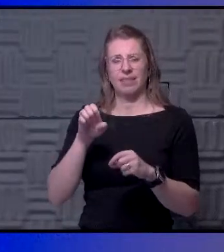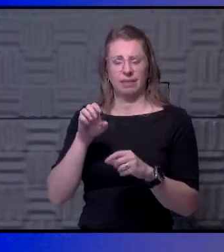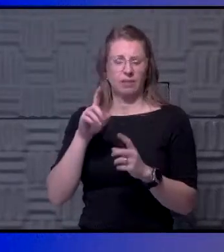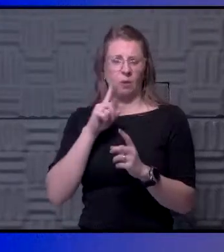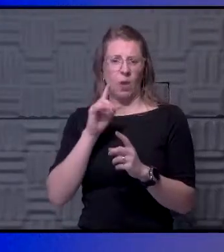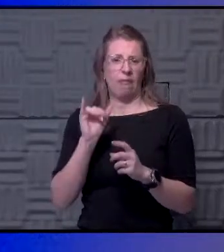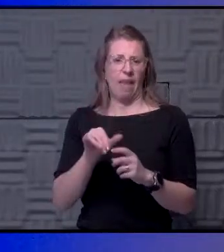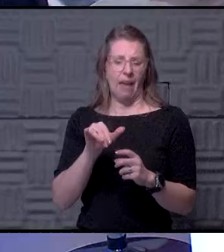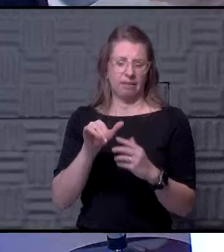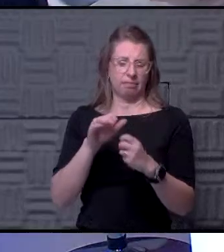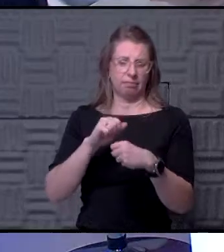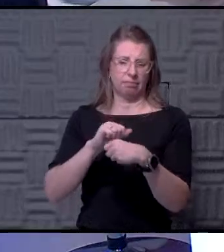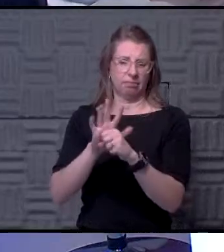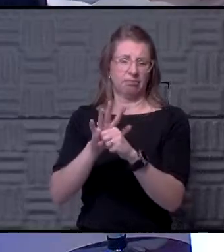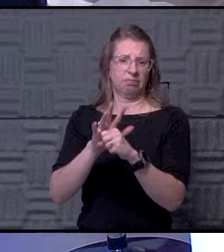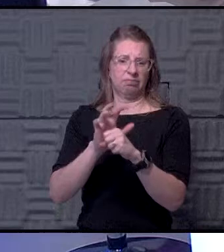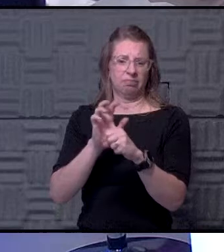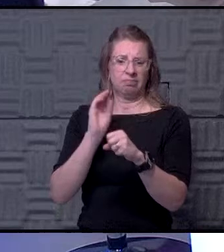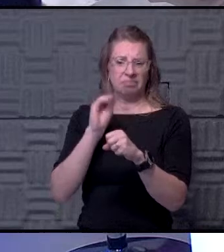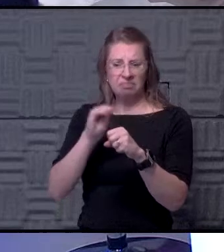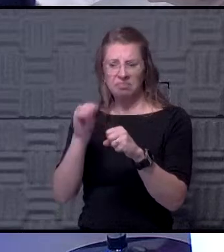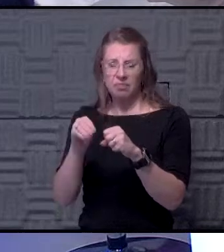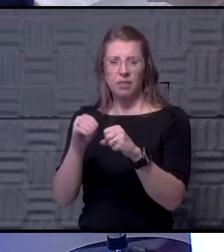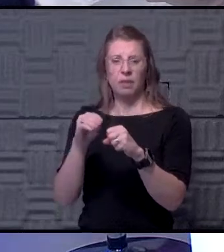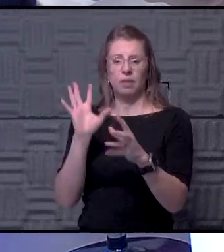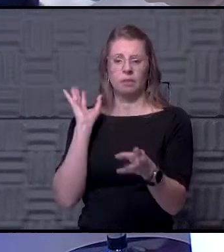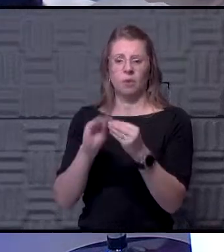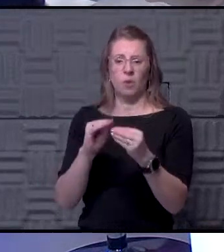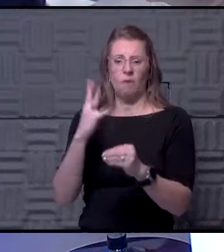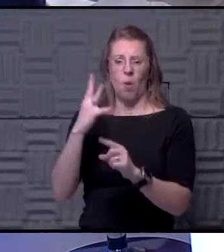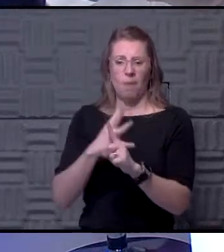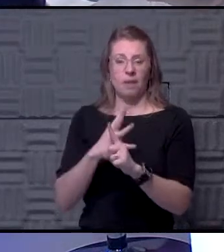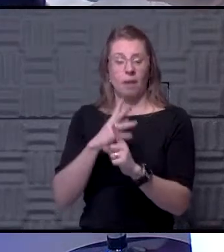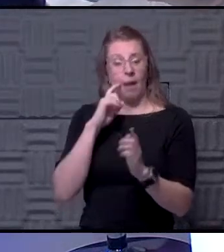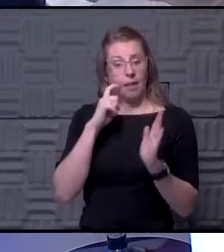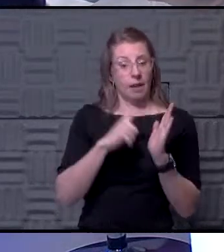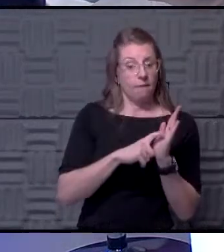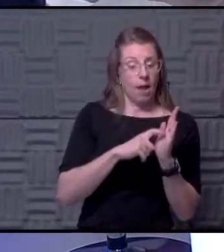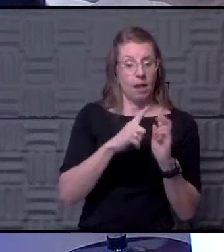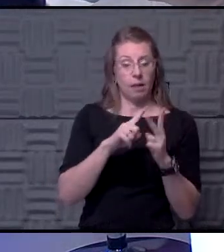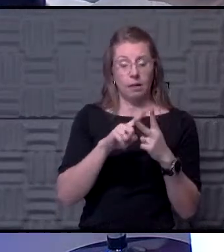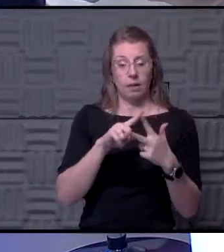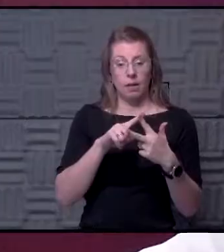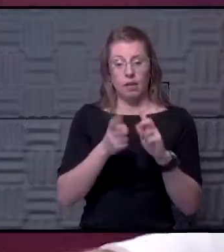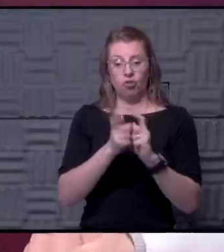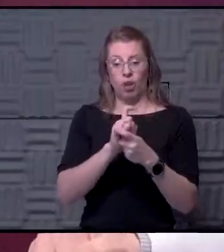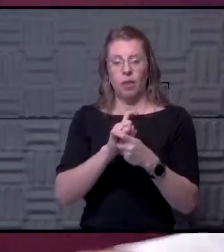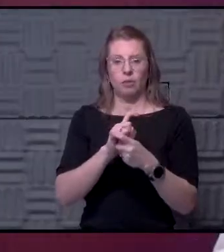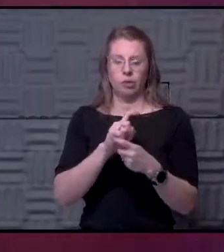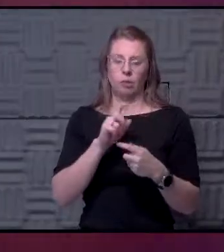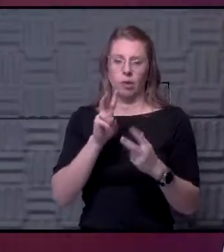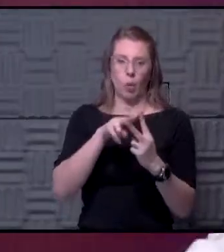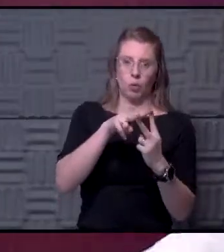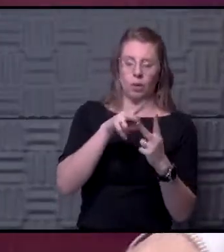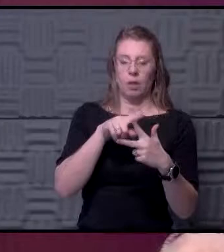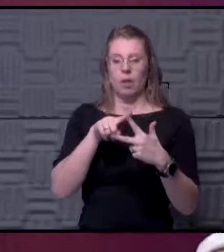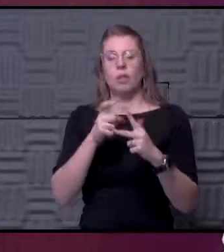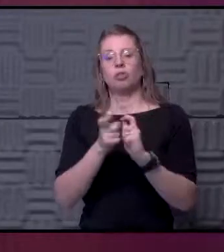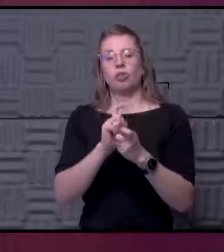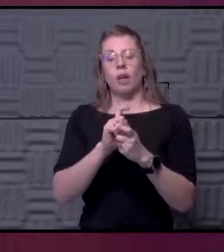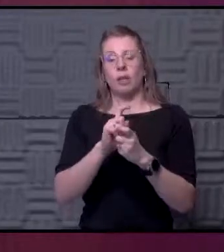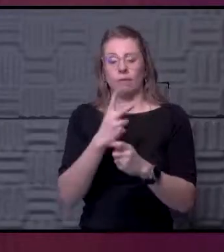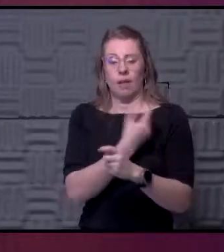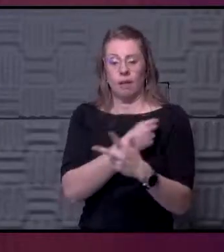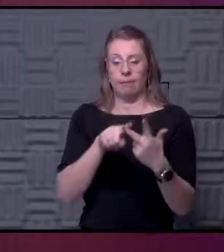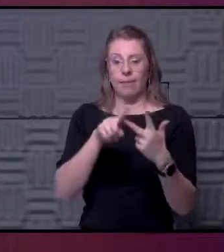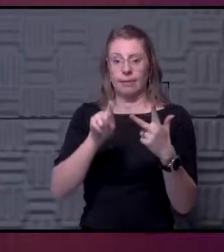can do it, if it's doable. And it looked like it would take them about 4 months altogether from the, I've identified it, we can change, at least Moderna and Pfizer, change the vaccine,